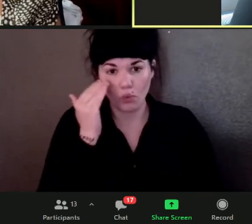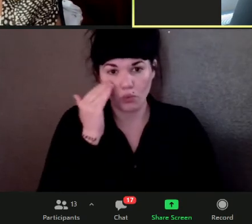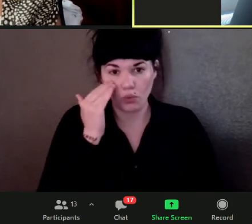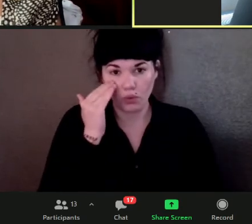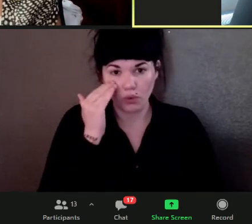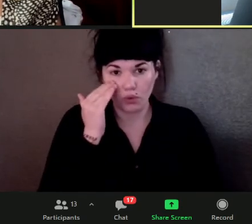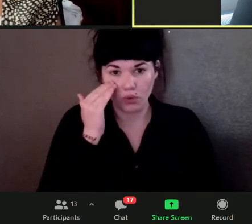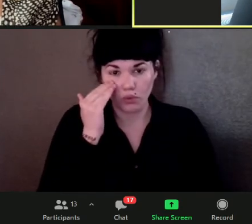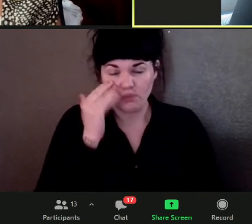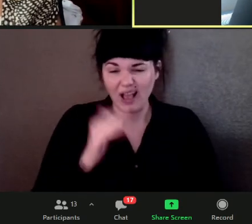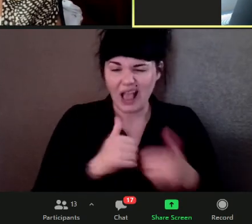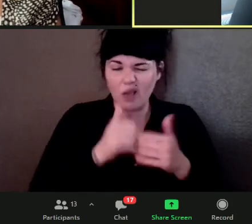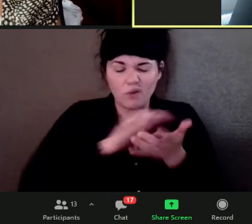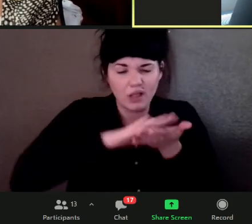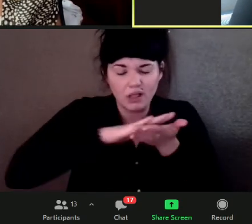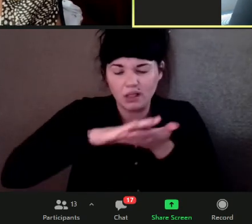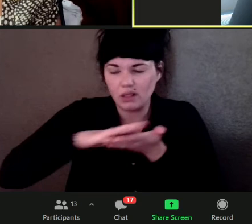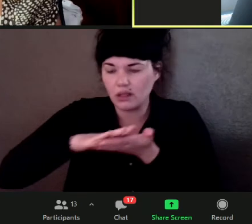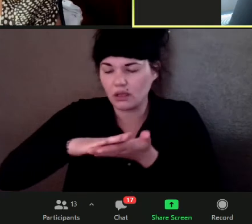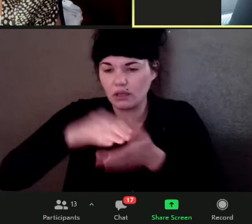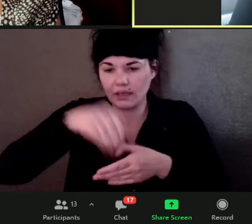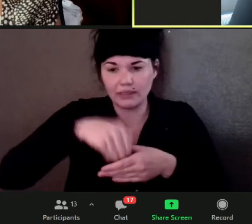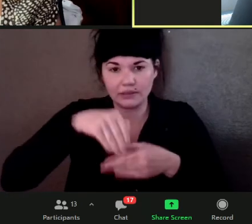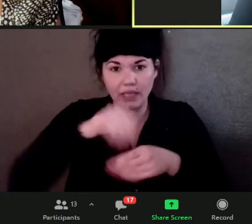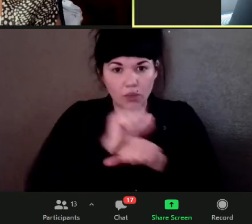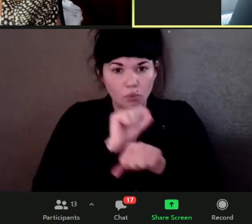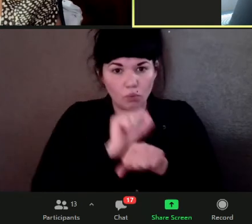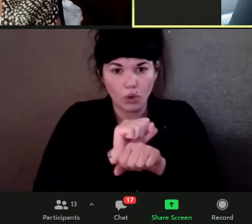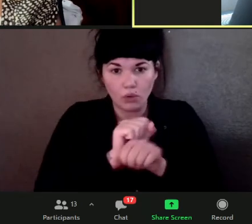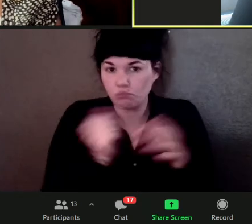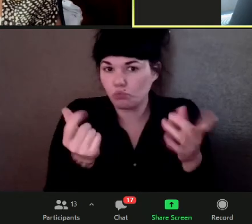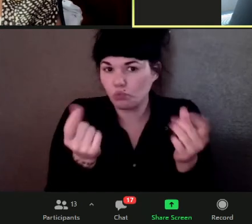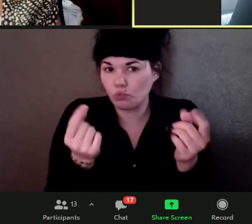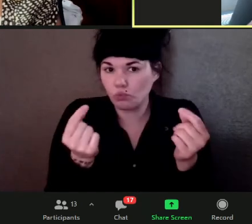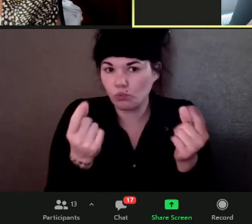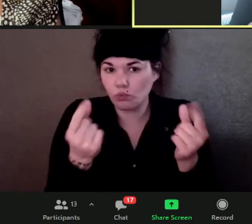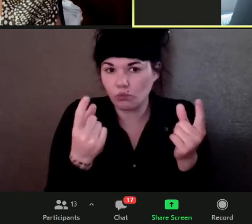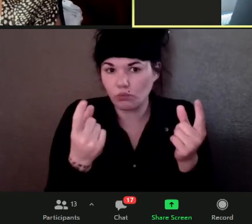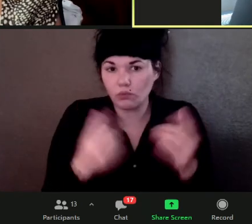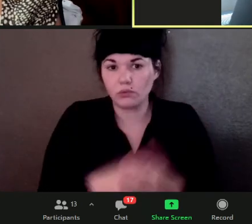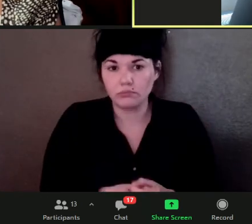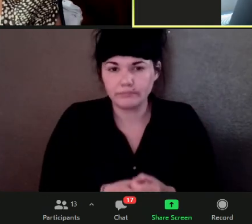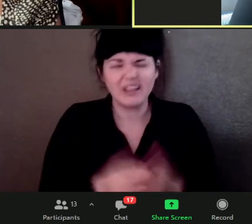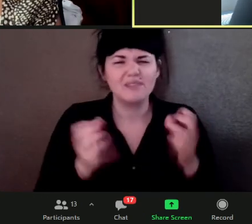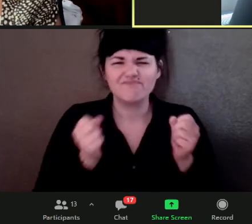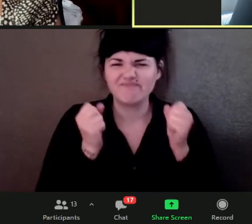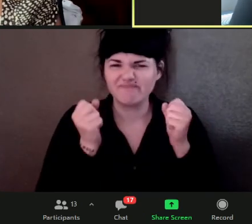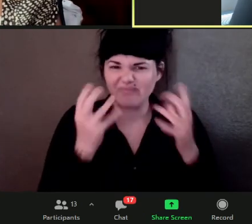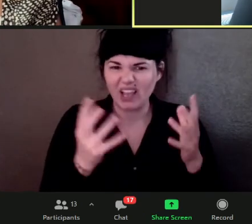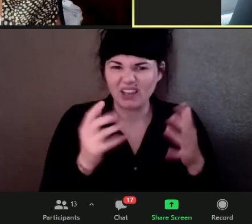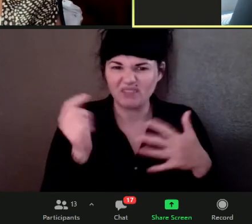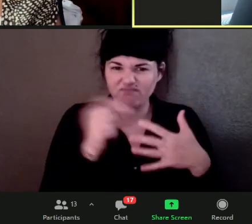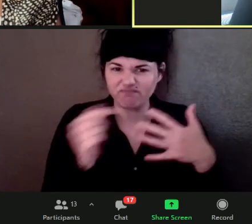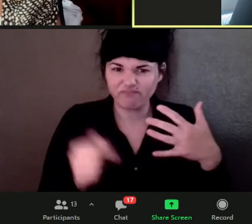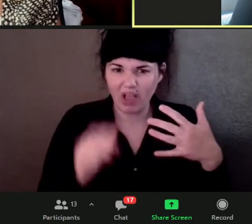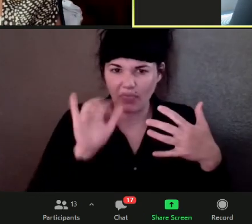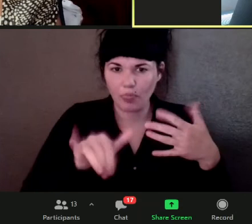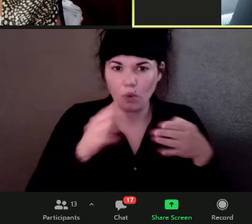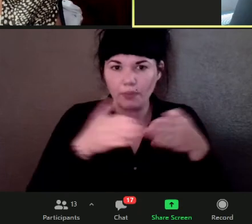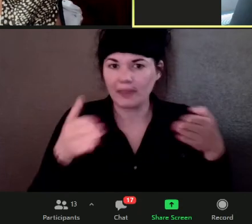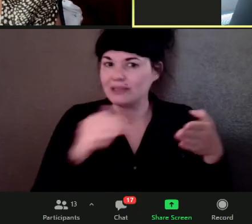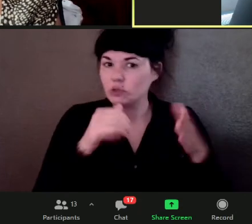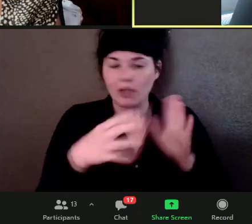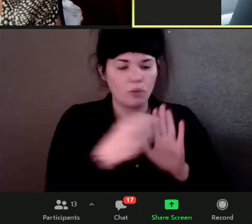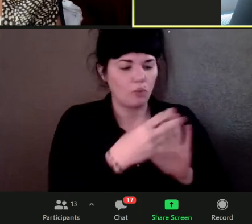disinfecting practices within the workplace? What's going on? A lot of these things aren't just written down. And so that's kind of where they could be out